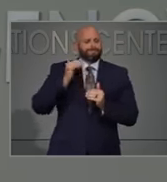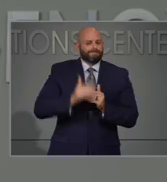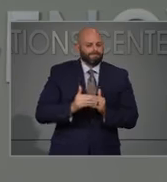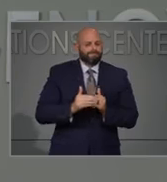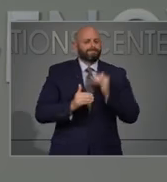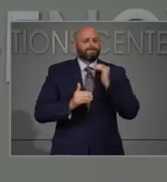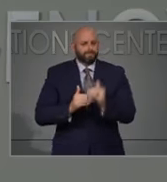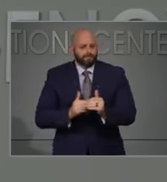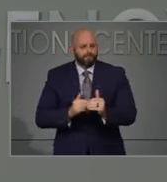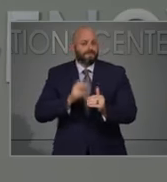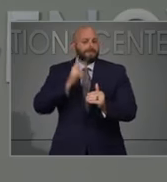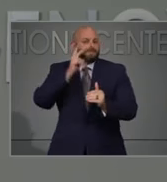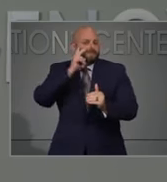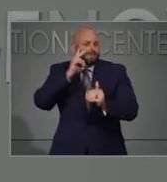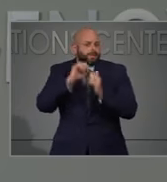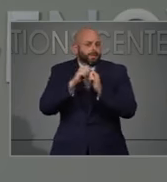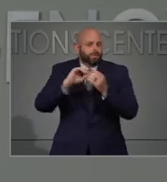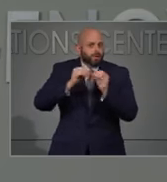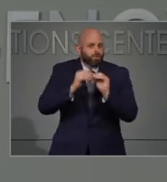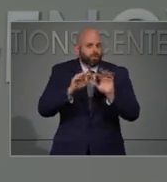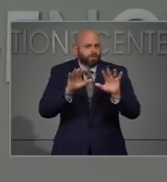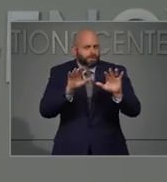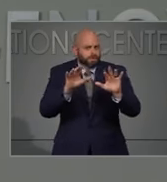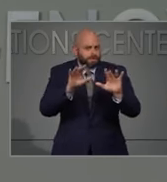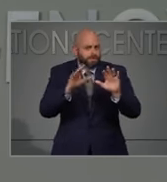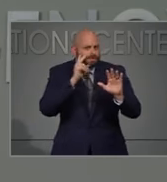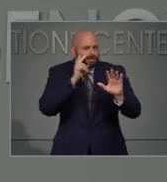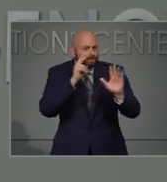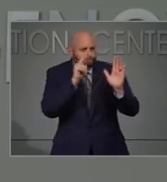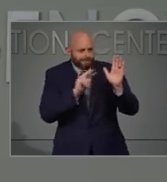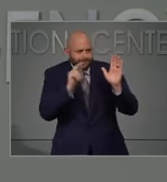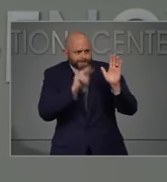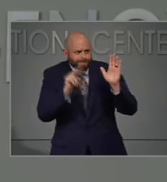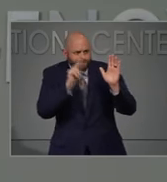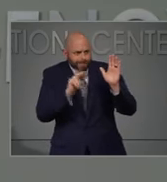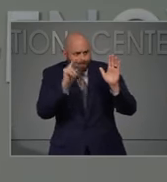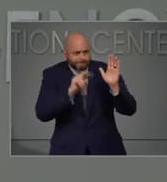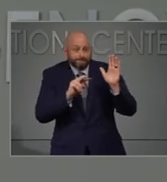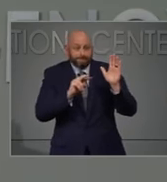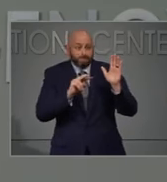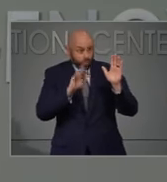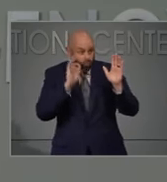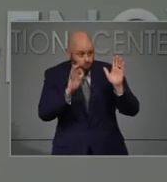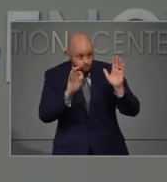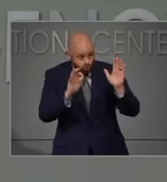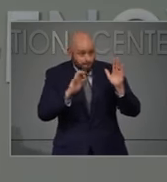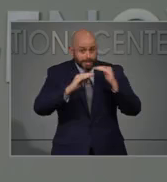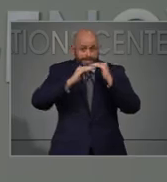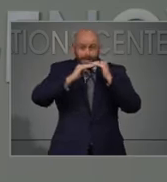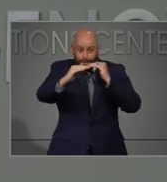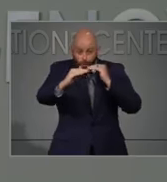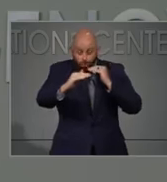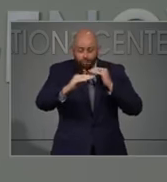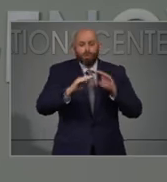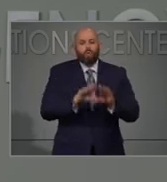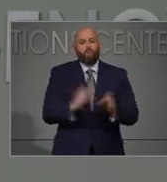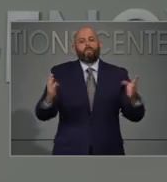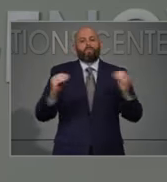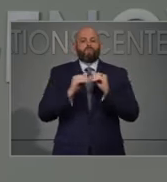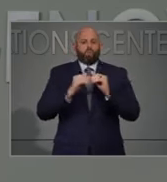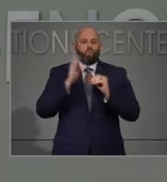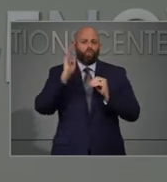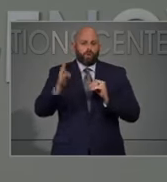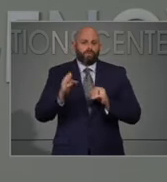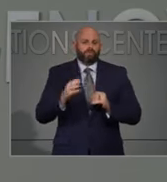our trends react to easing those restrictions. If we are able to stay stable overall, we can continue to make progress